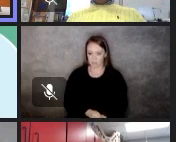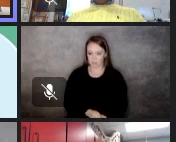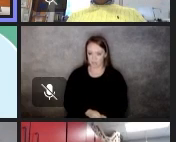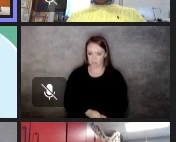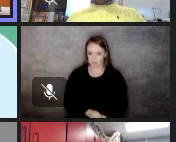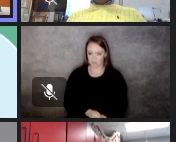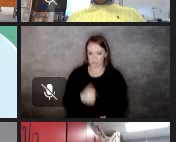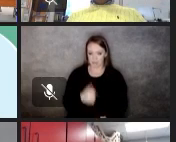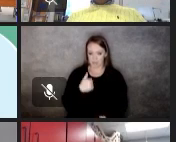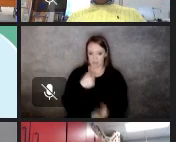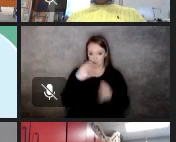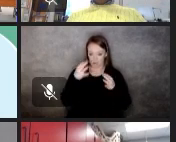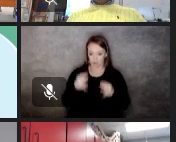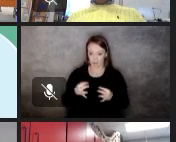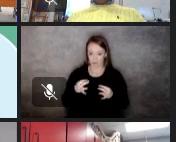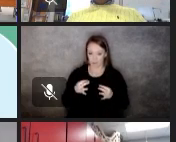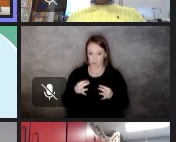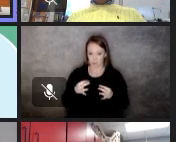stay.